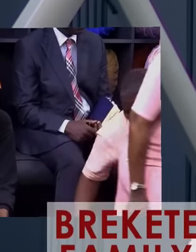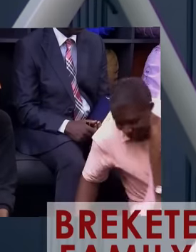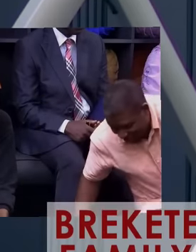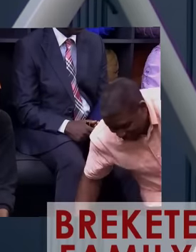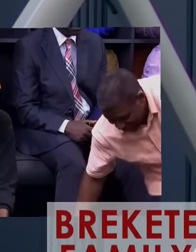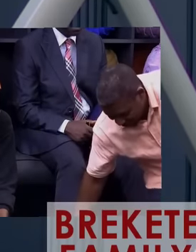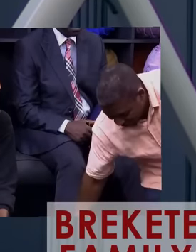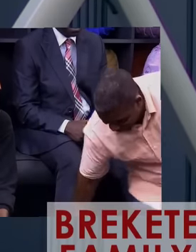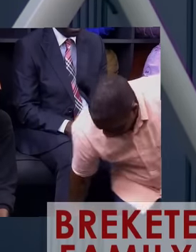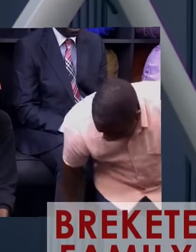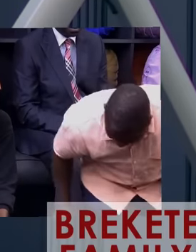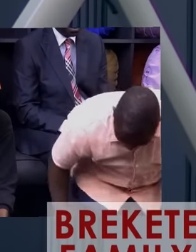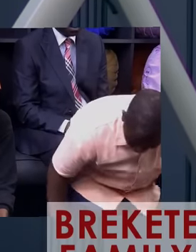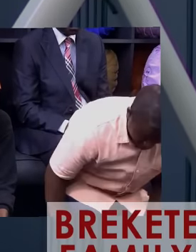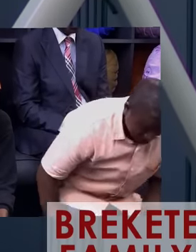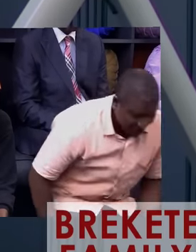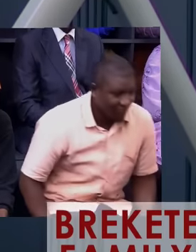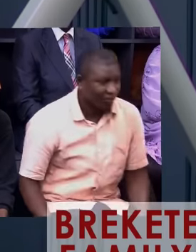good